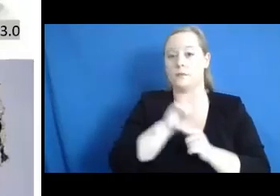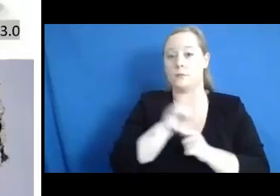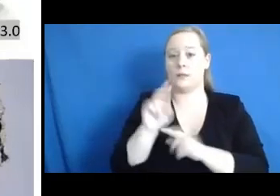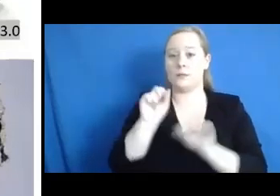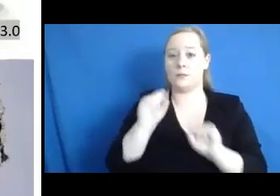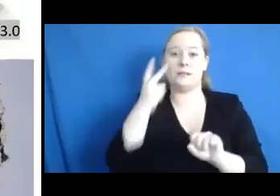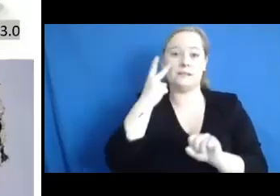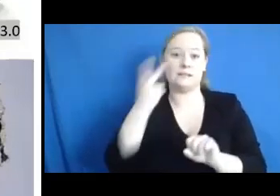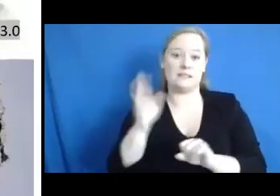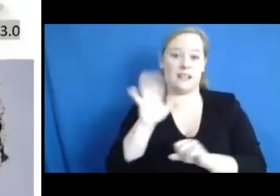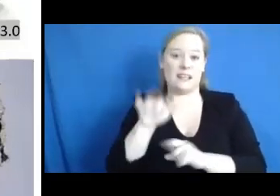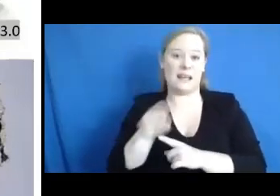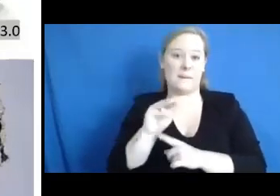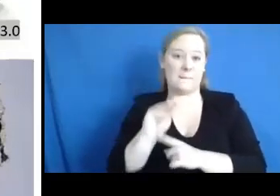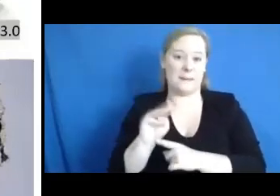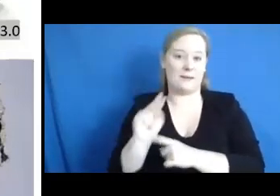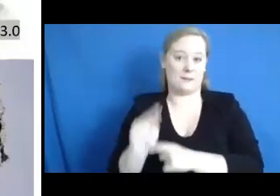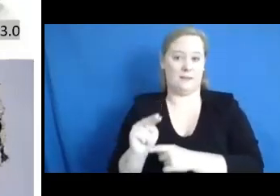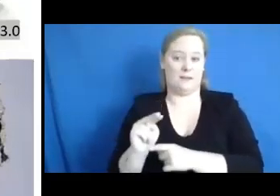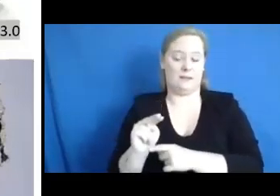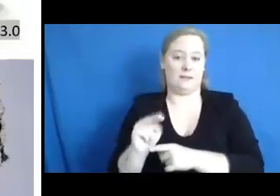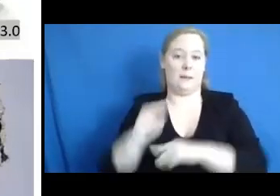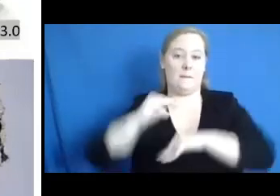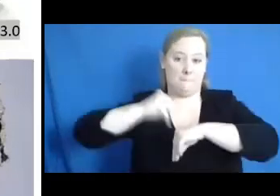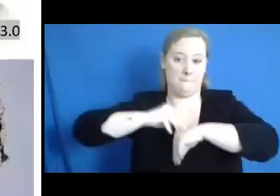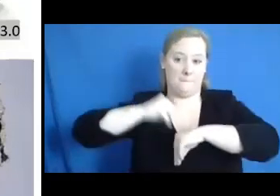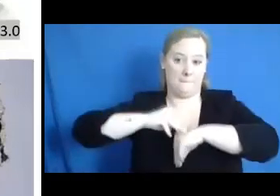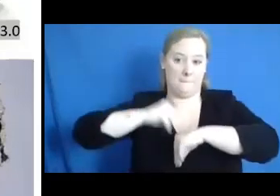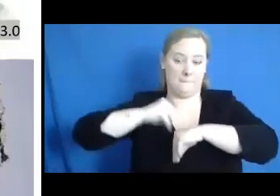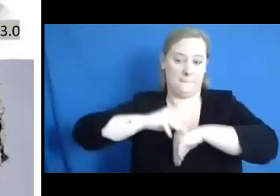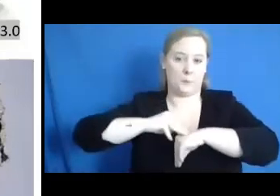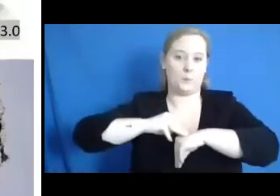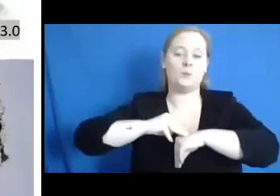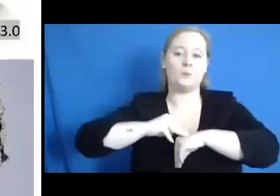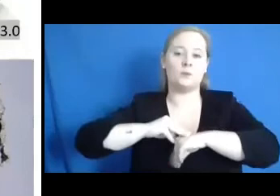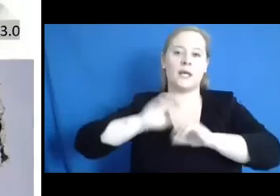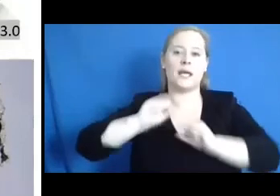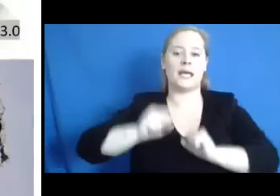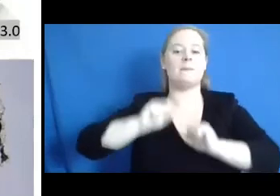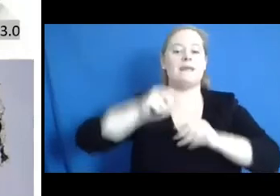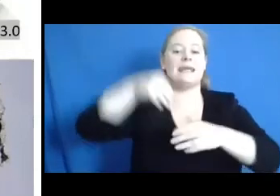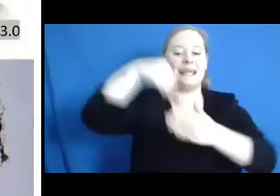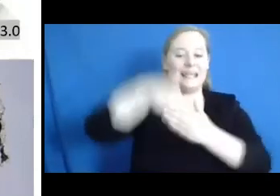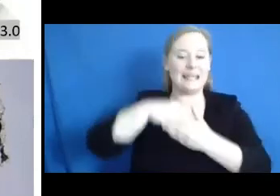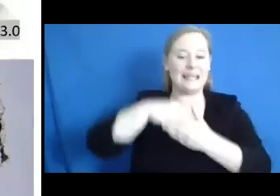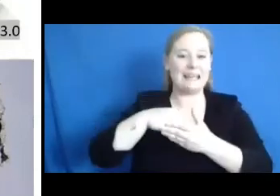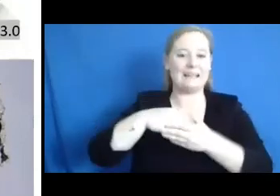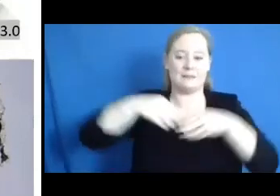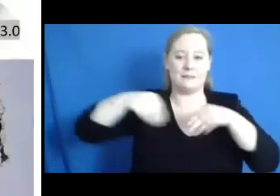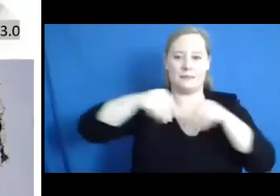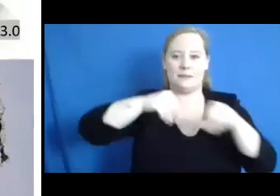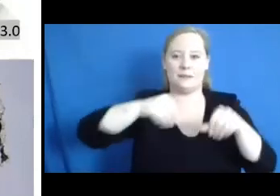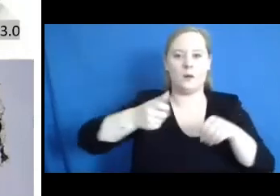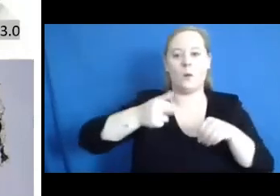oxide minerals. So these could exist in the sediments. They could also form in the sediments under the site. And on the left